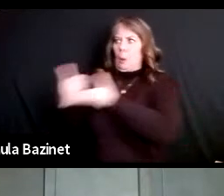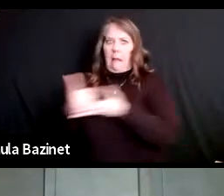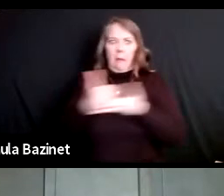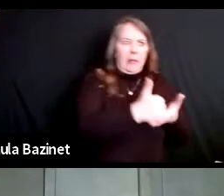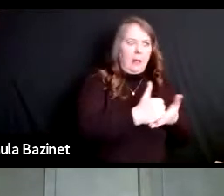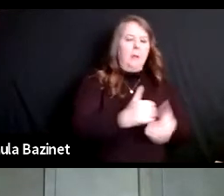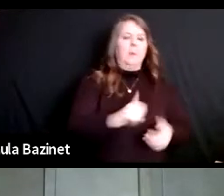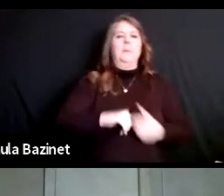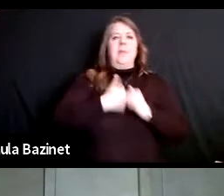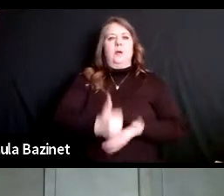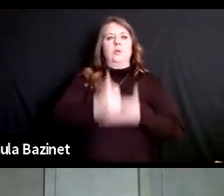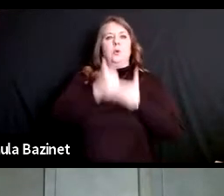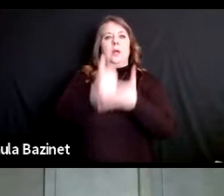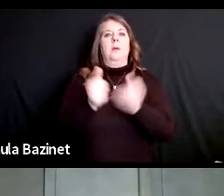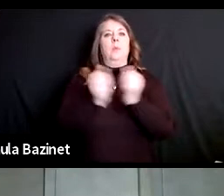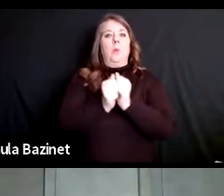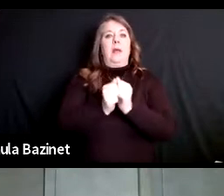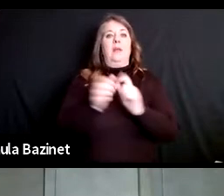contact tracing.